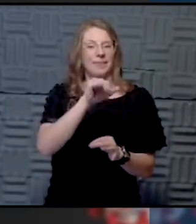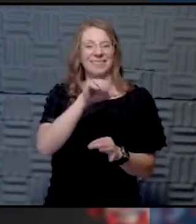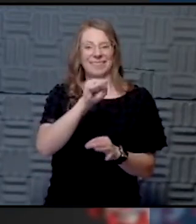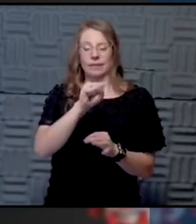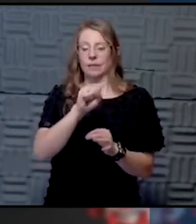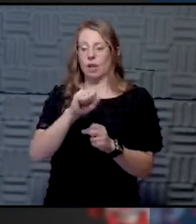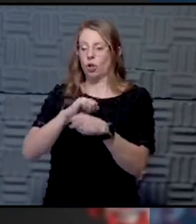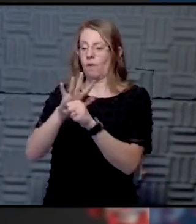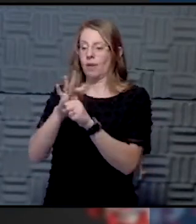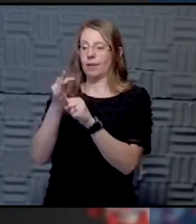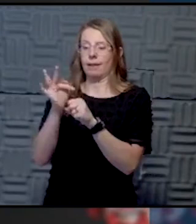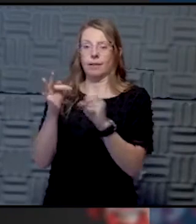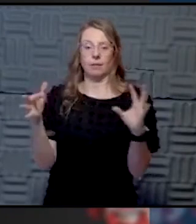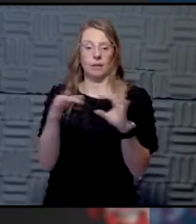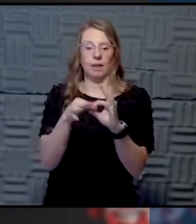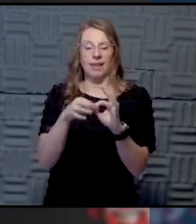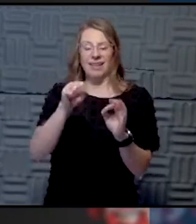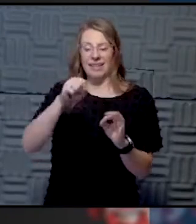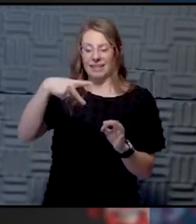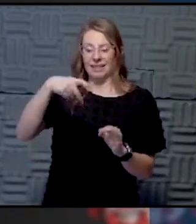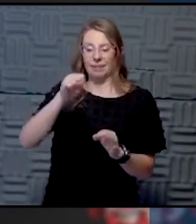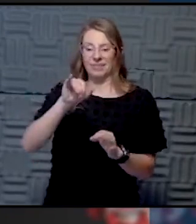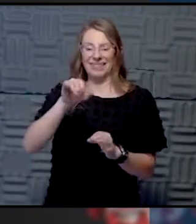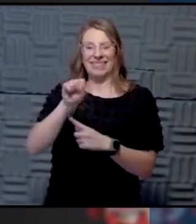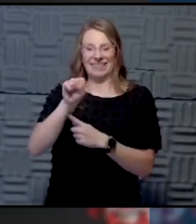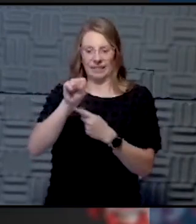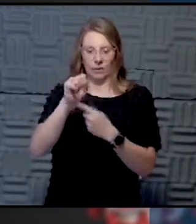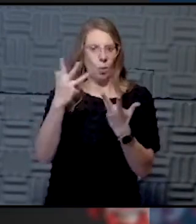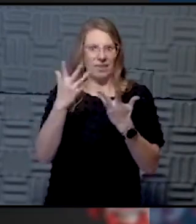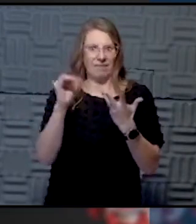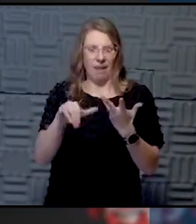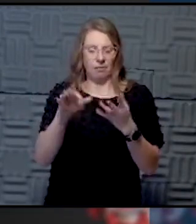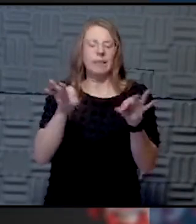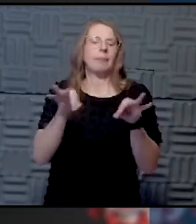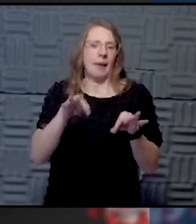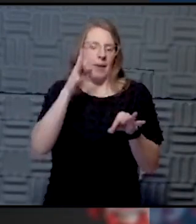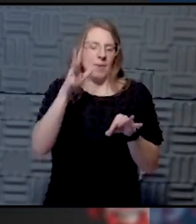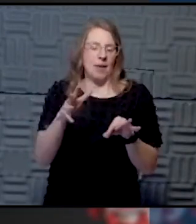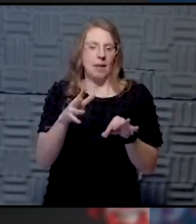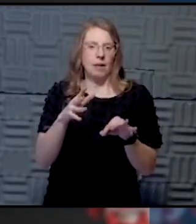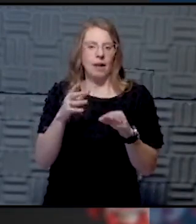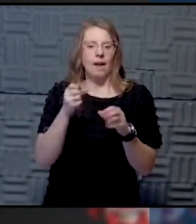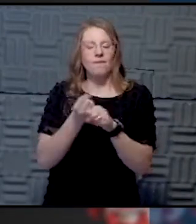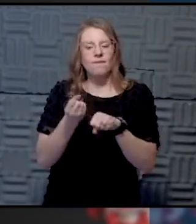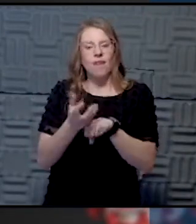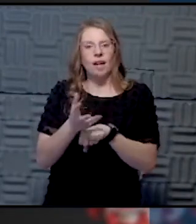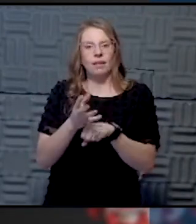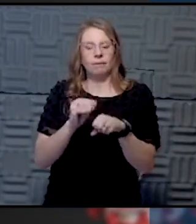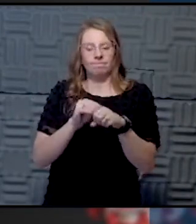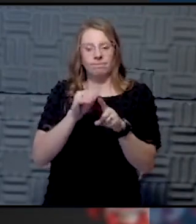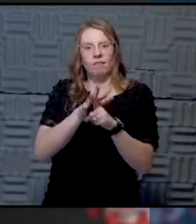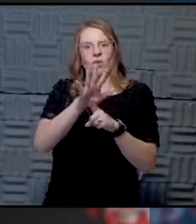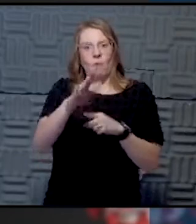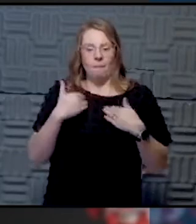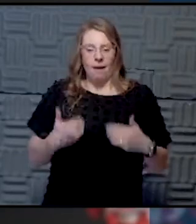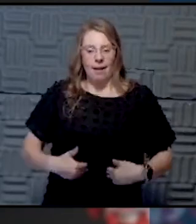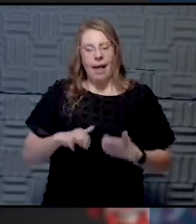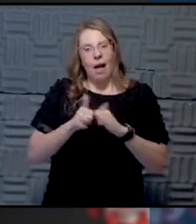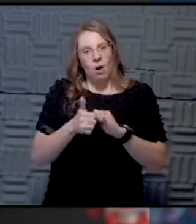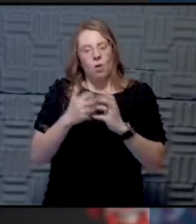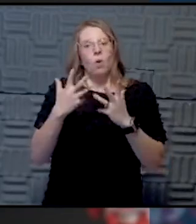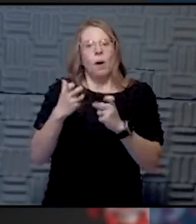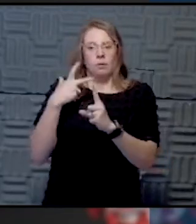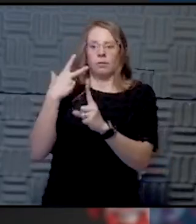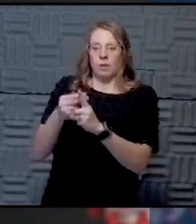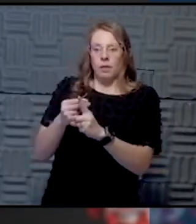talk a lot about what sepsis even is and how that affects your body and why it's such a risk to you and why you want to be vaccinated so you don't